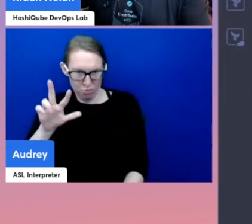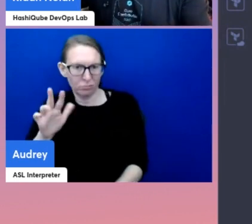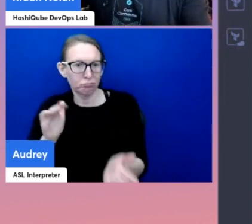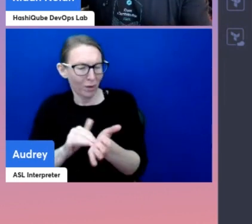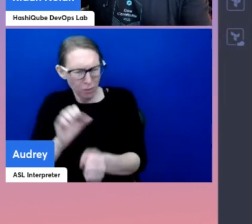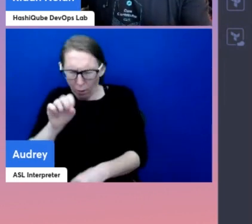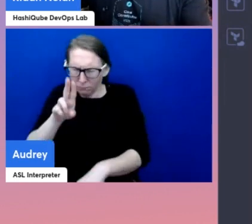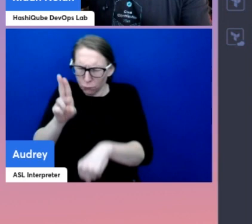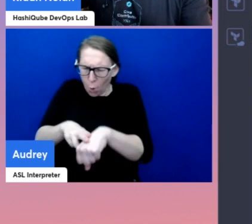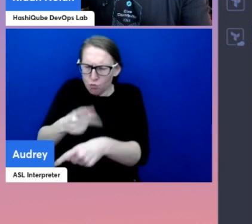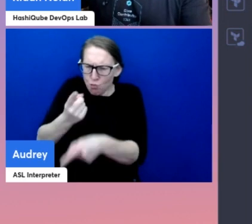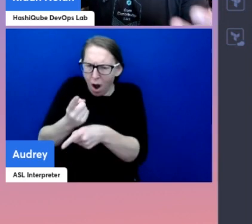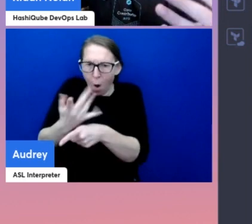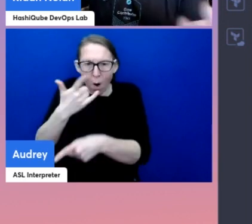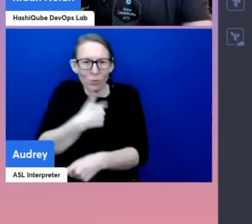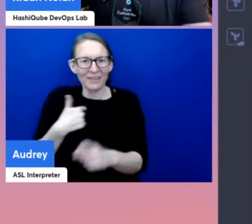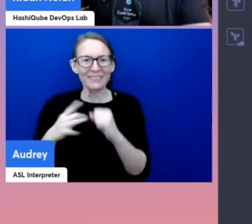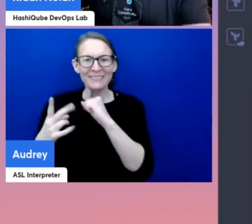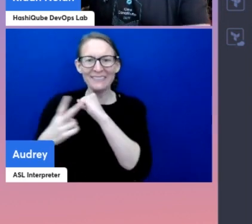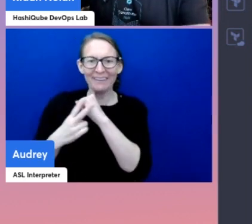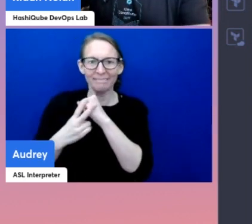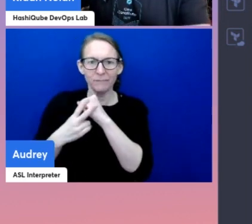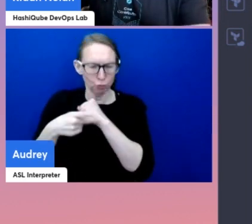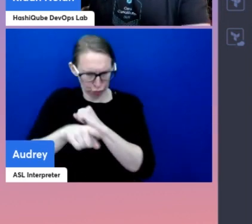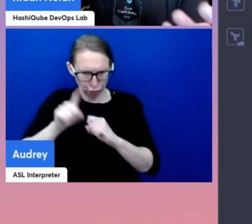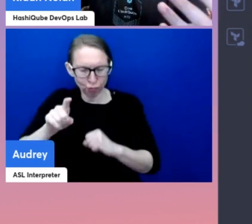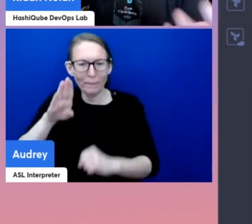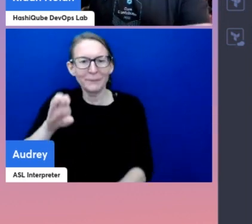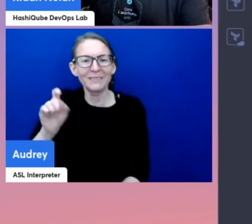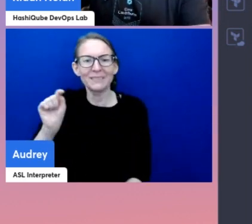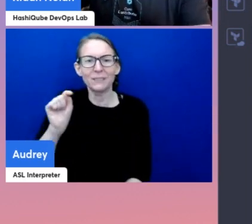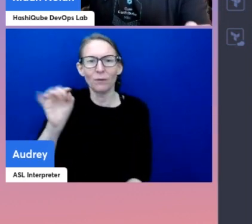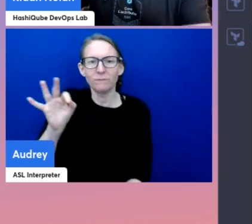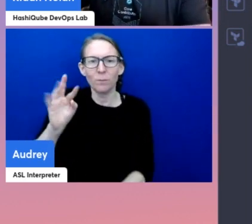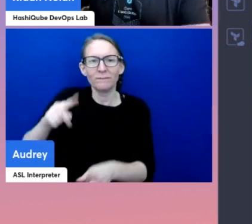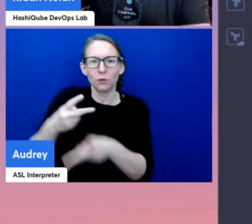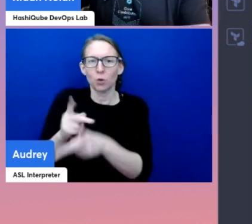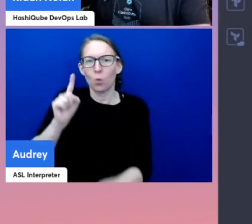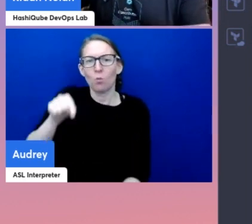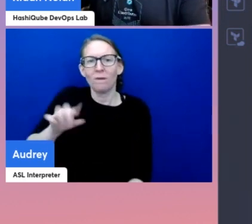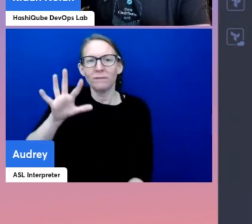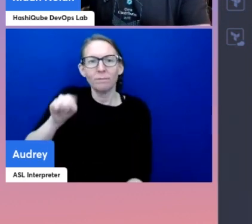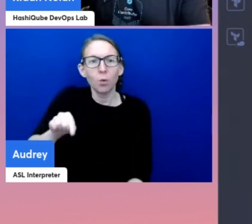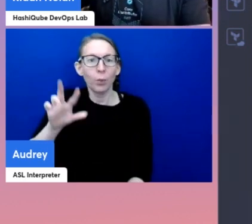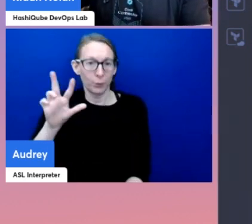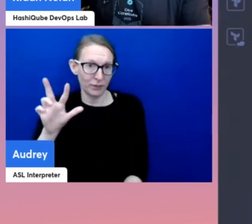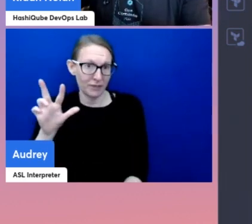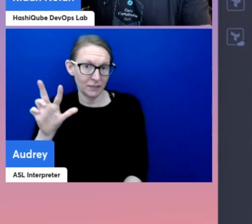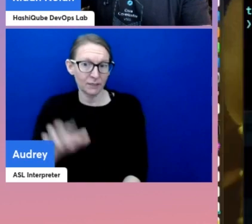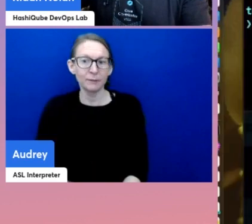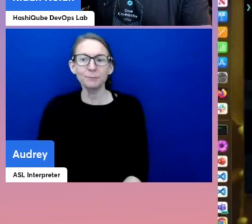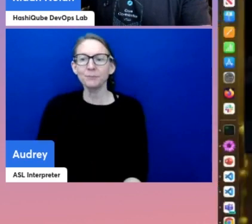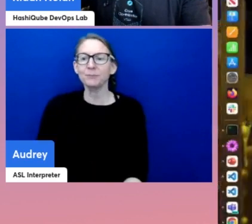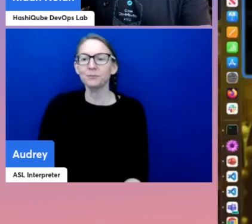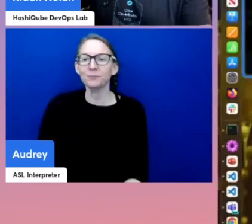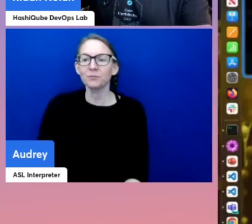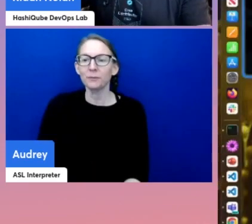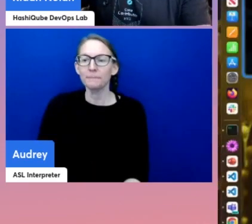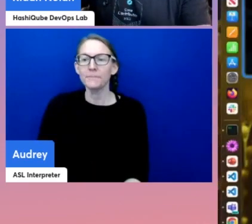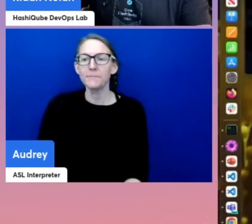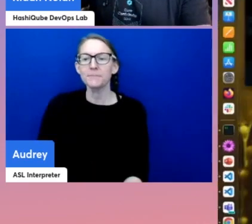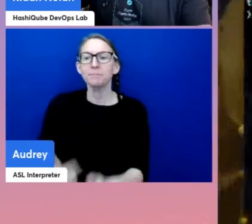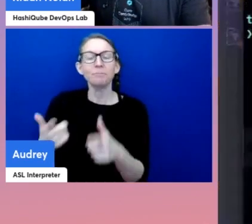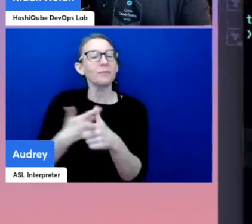is, because we said that it should be Terraform version 1.5.3. And just to show you